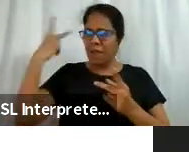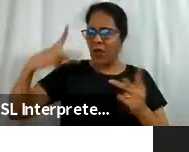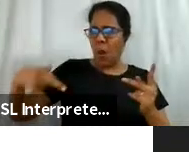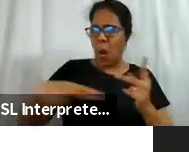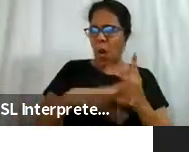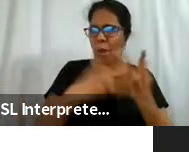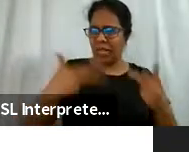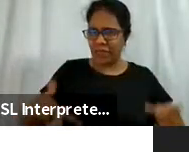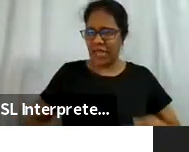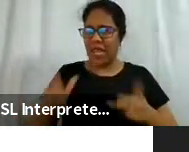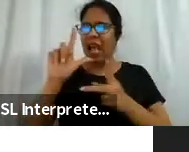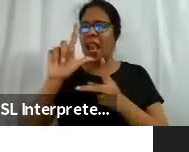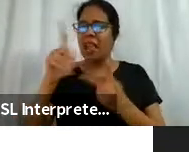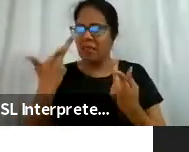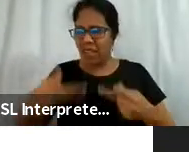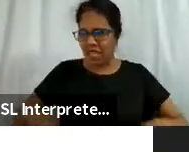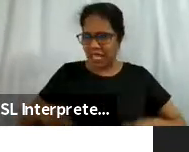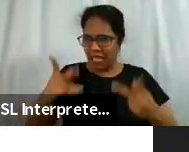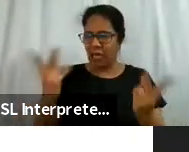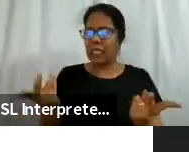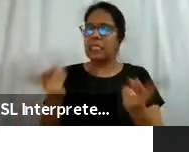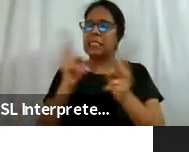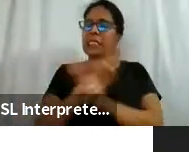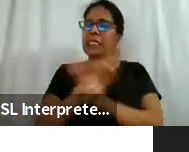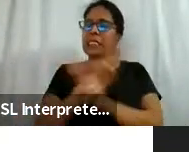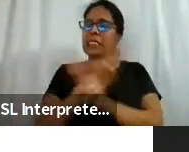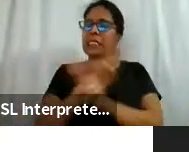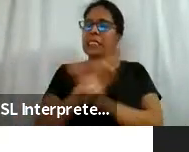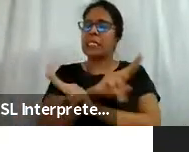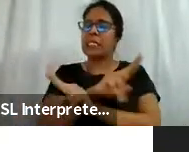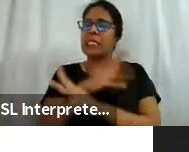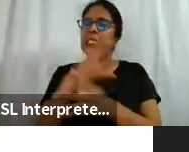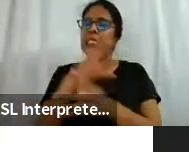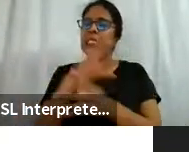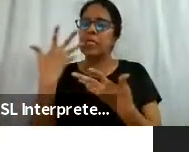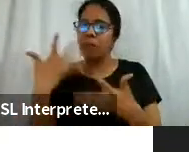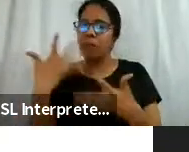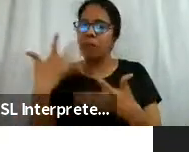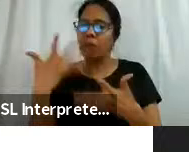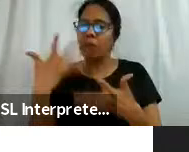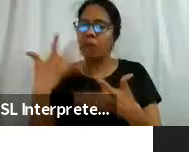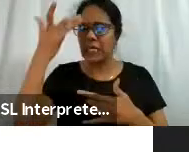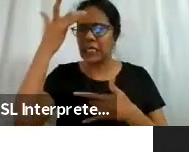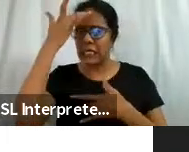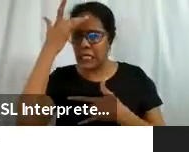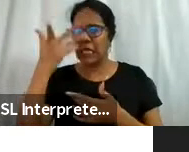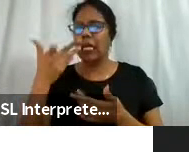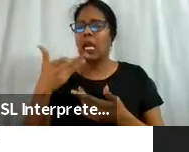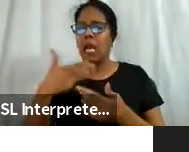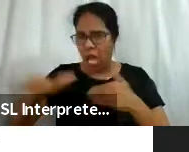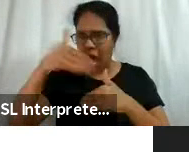be fully evaluated by a medical officer before we decide for home isolation.